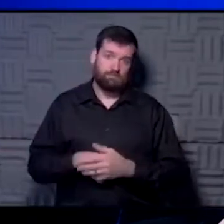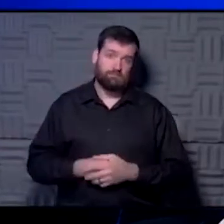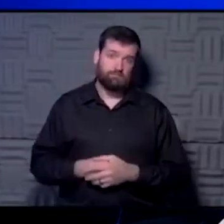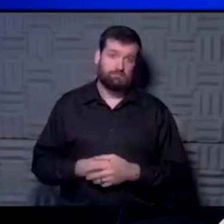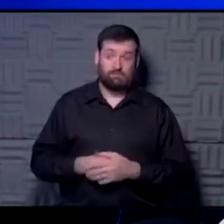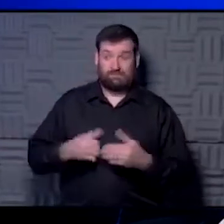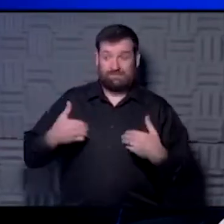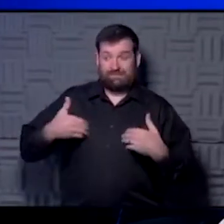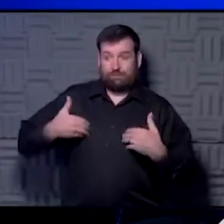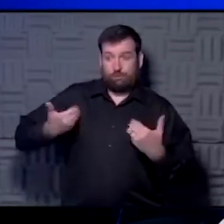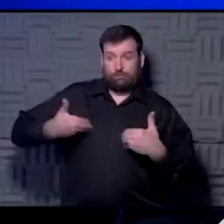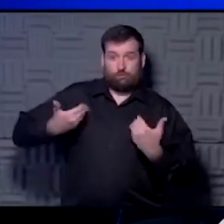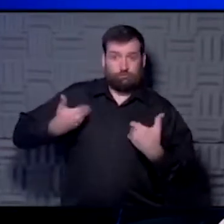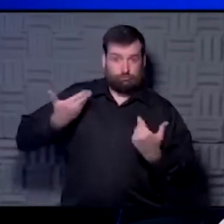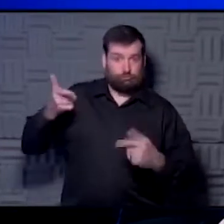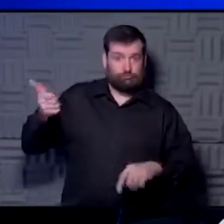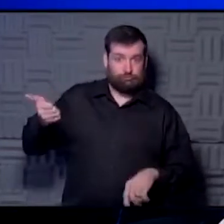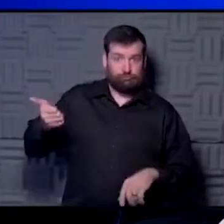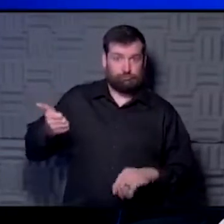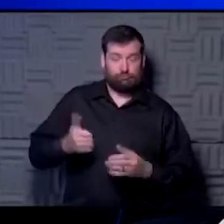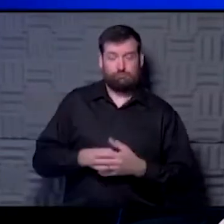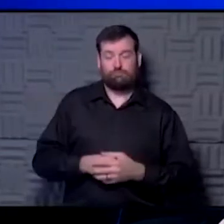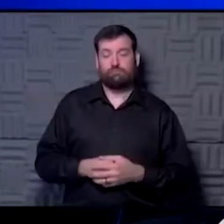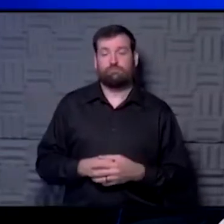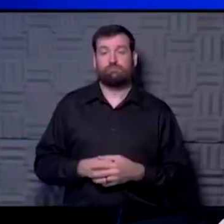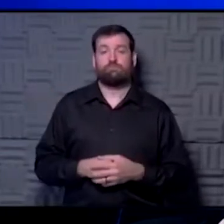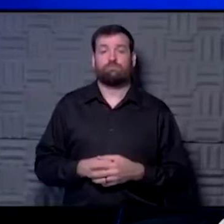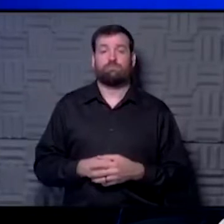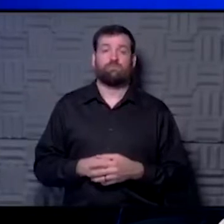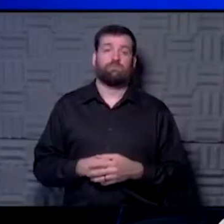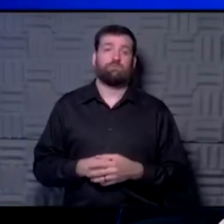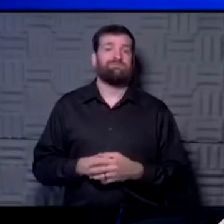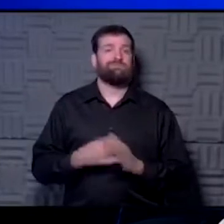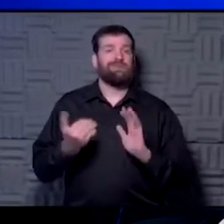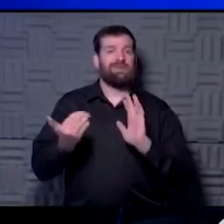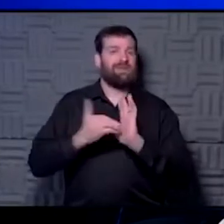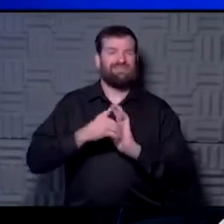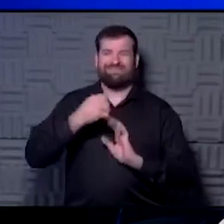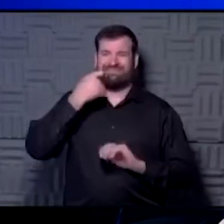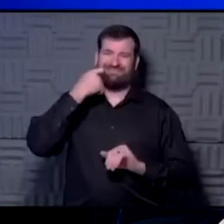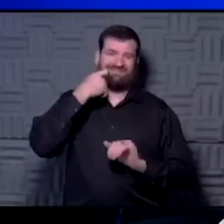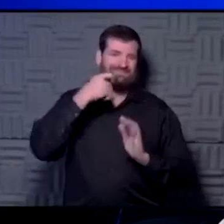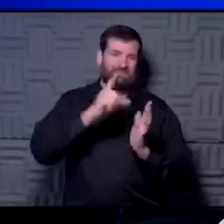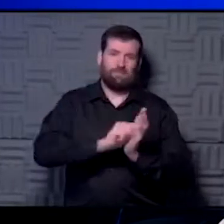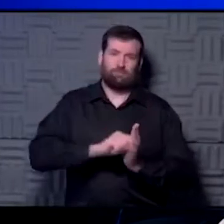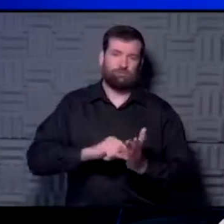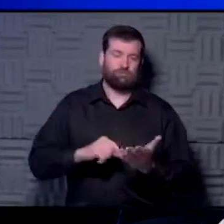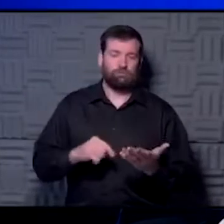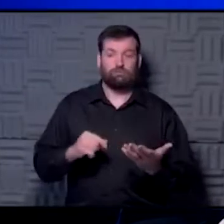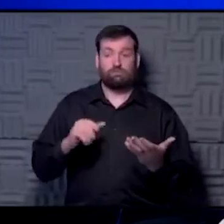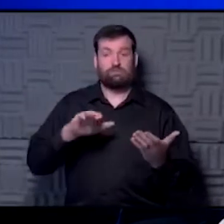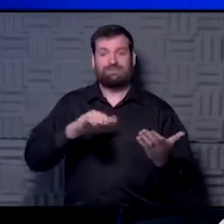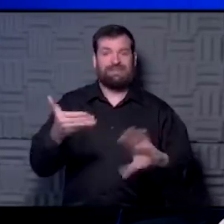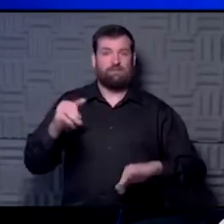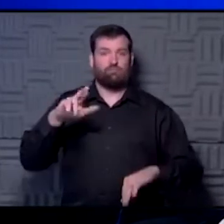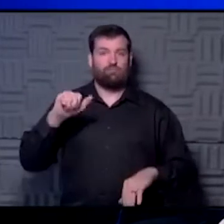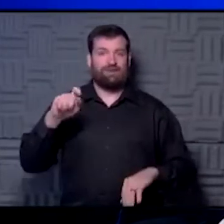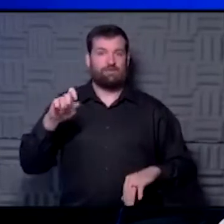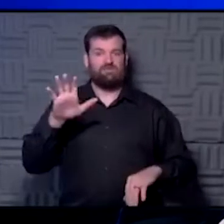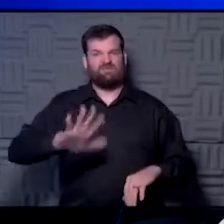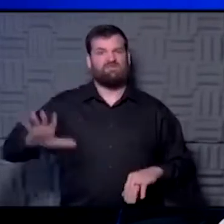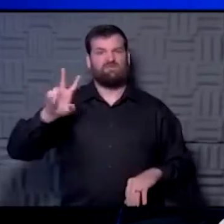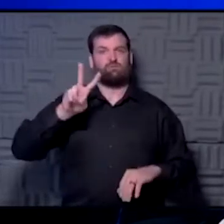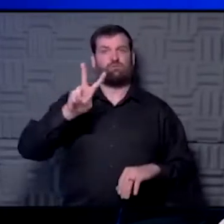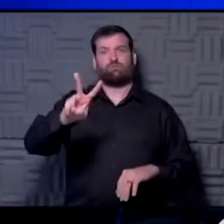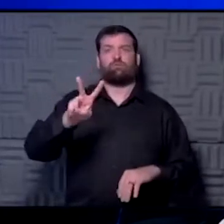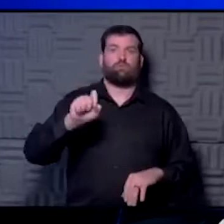of younger ages, and that again, that was just published. It represented that the death rate in the hospital was about